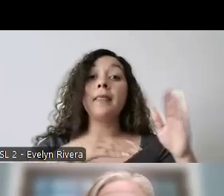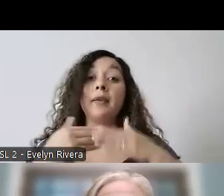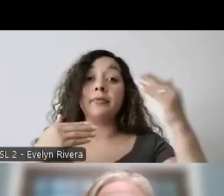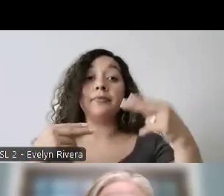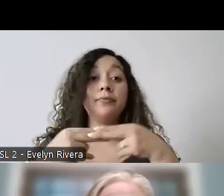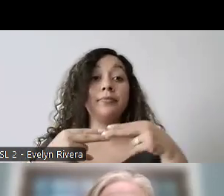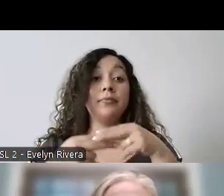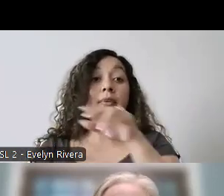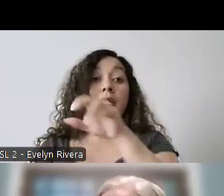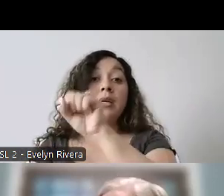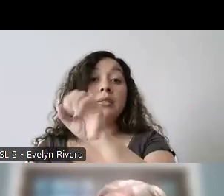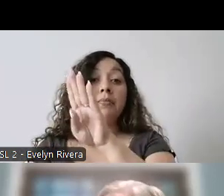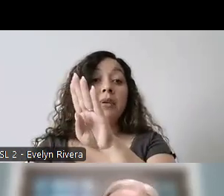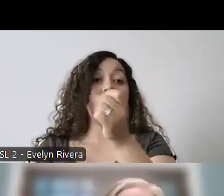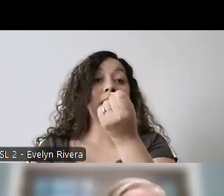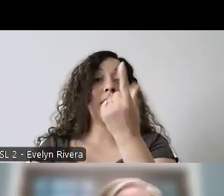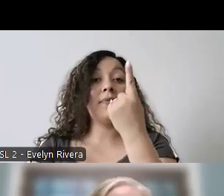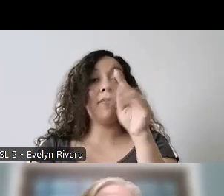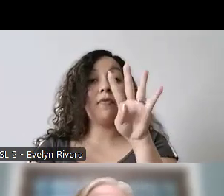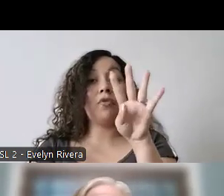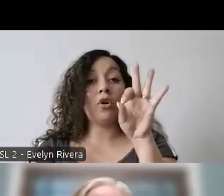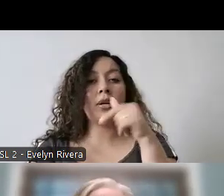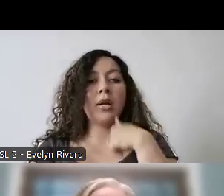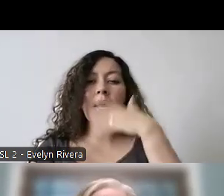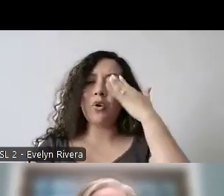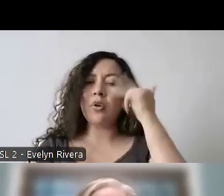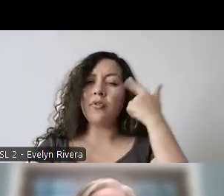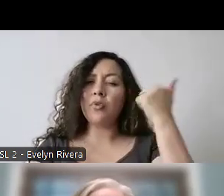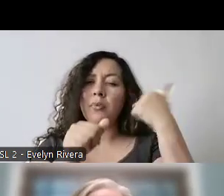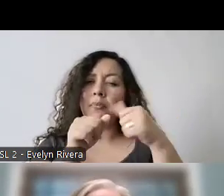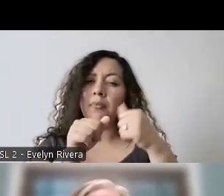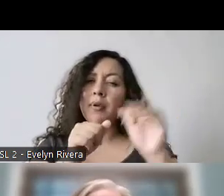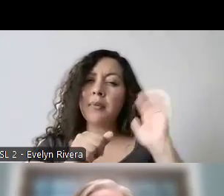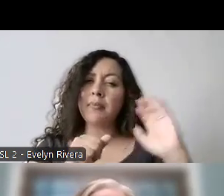SB 1149, you might recall last year there was a